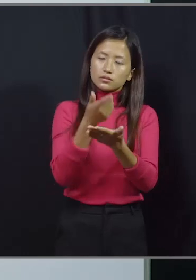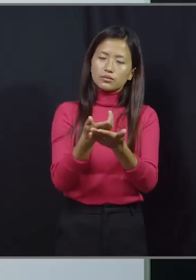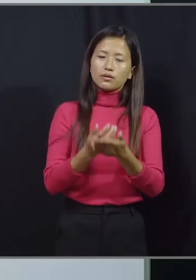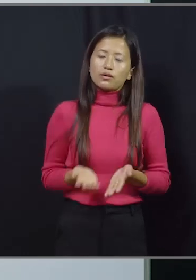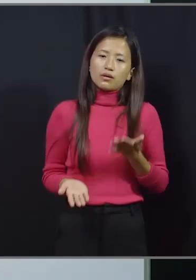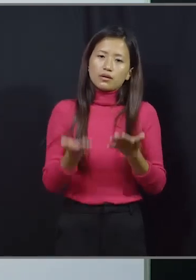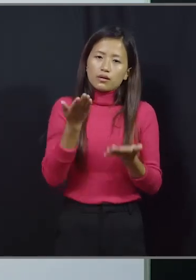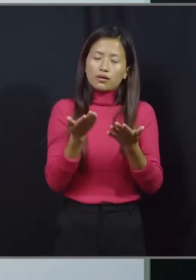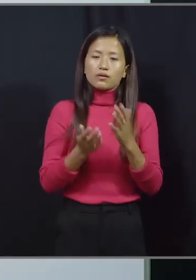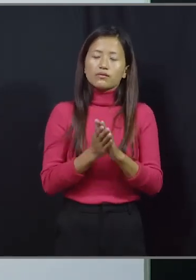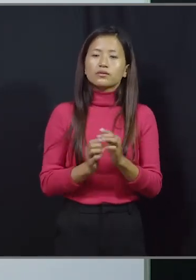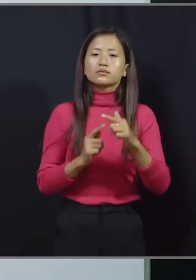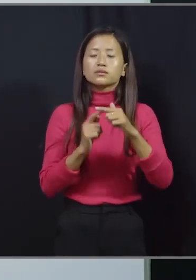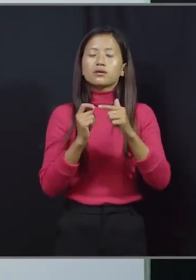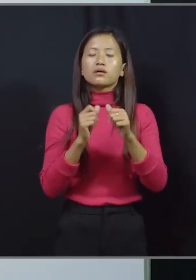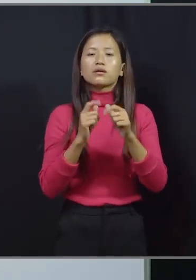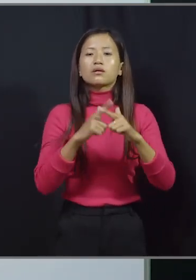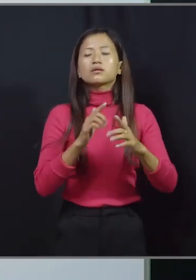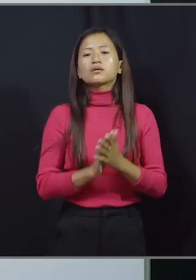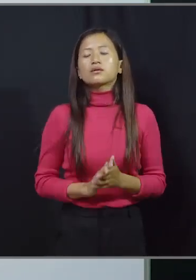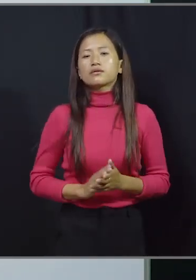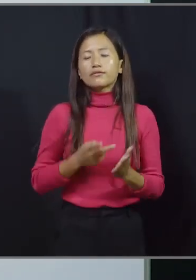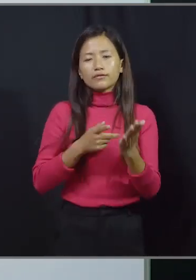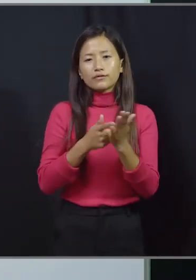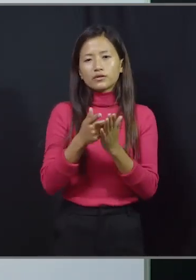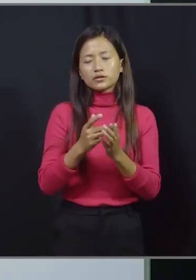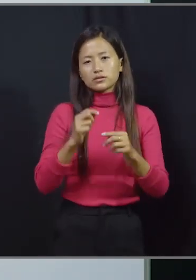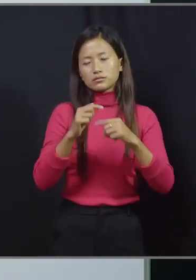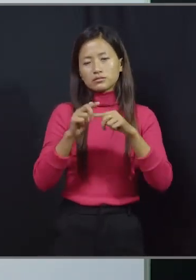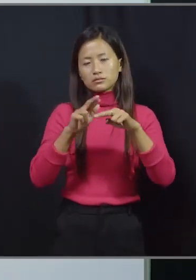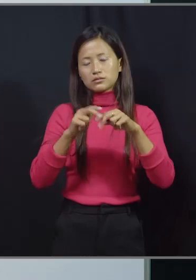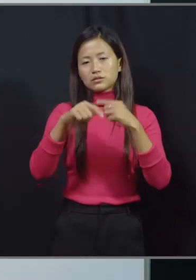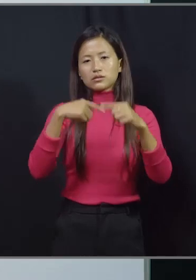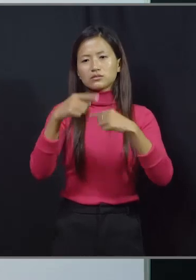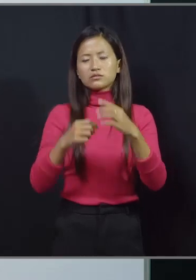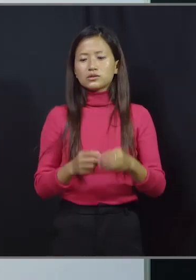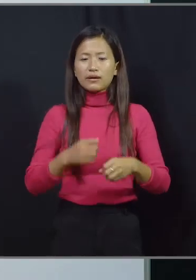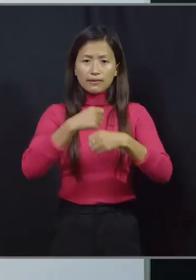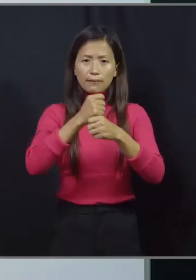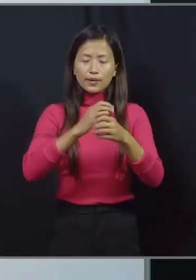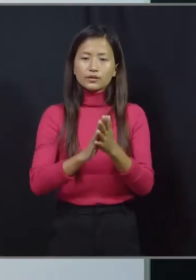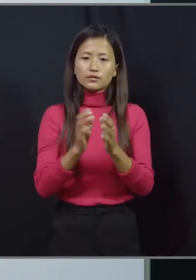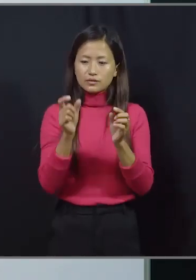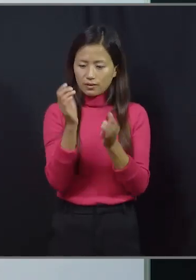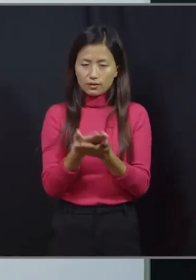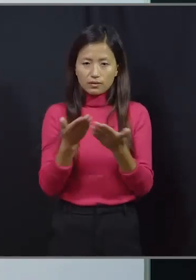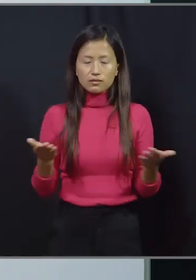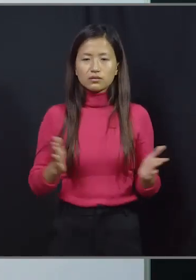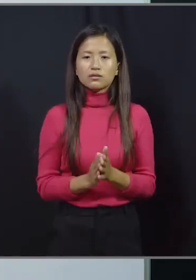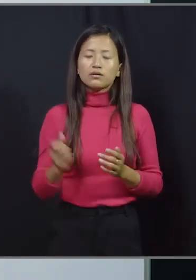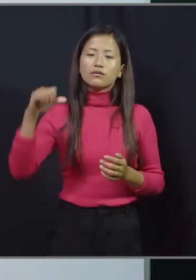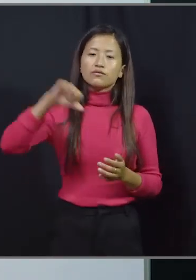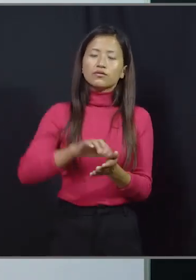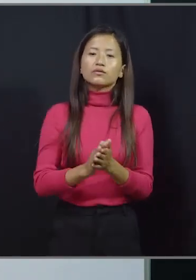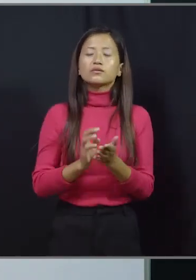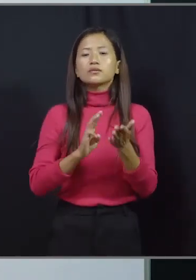destruction of village industries as well as handicrafts. The Indian peasants felt at the